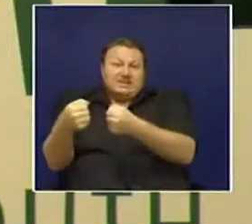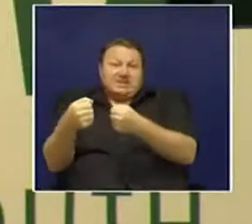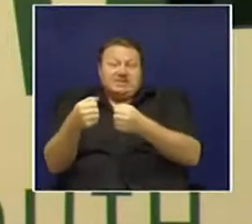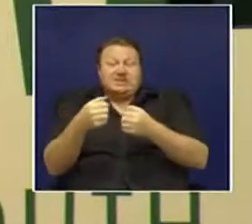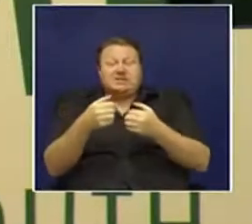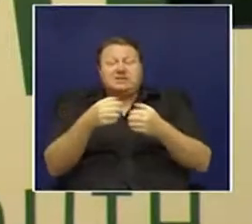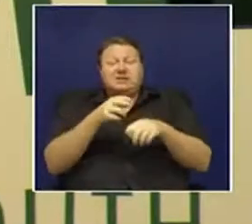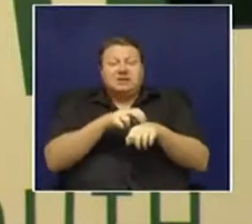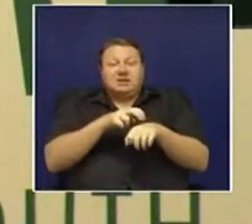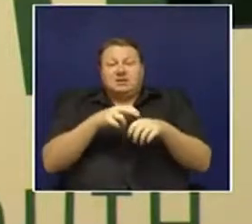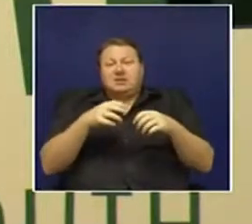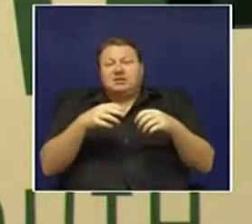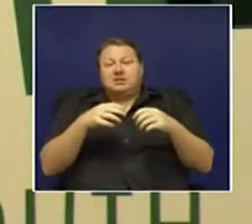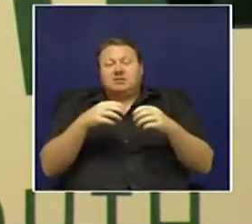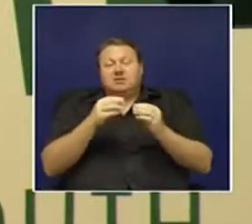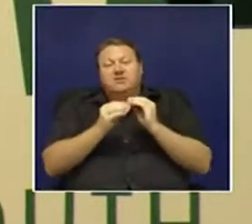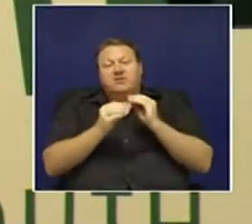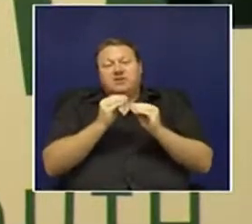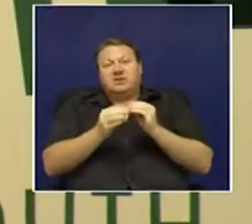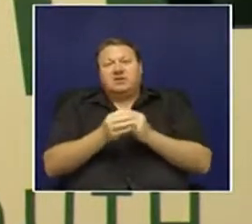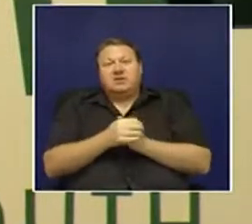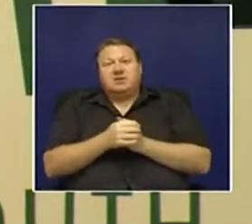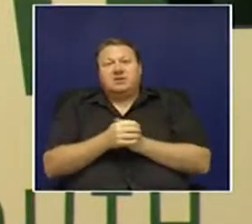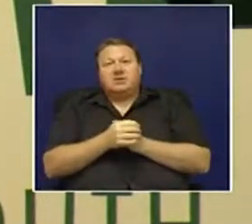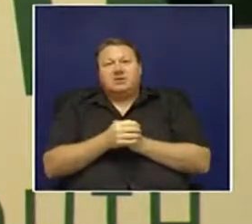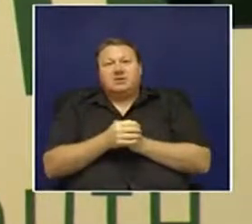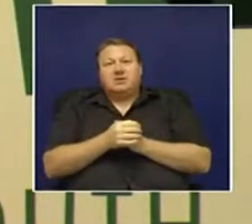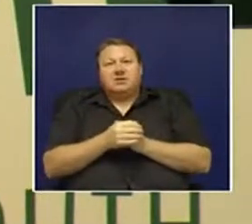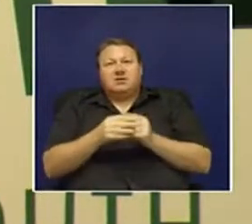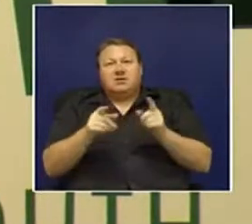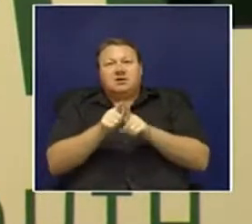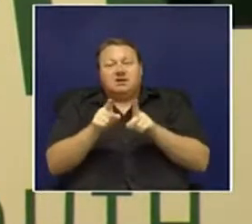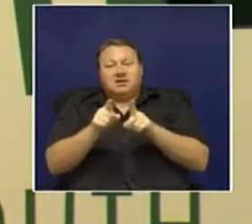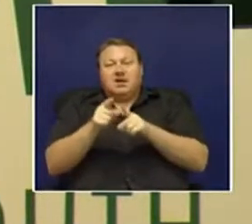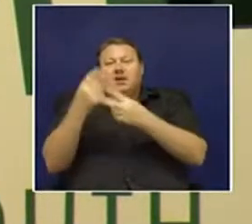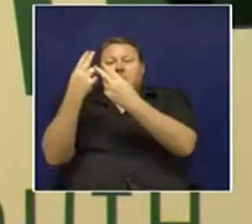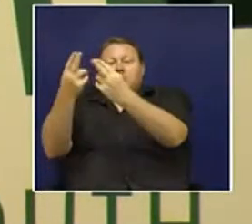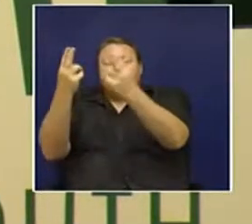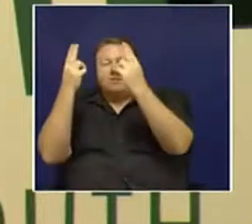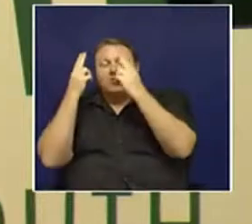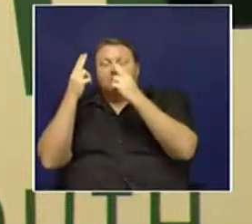These include also university infrastructure such as the University of Ekurhuleni.